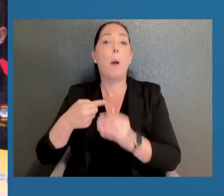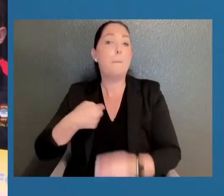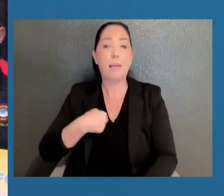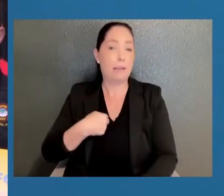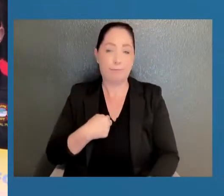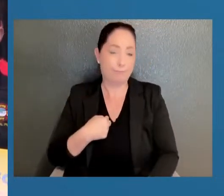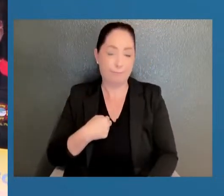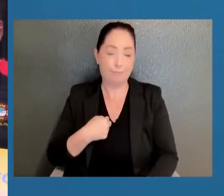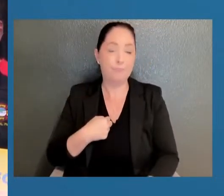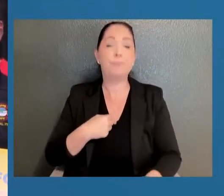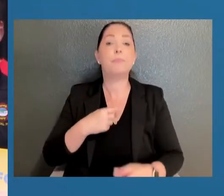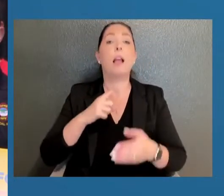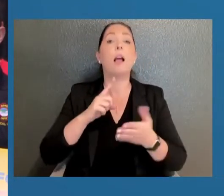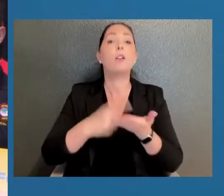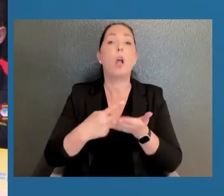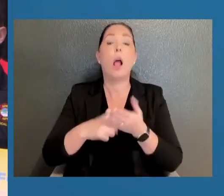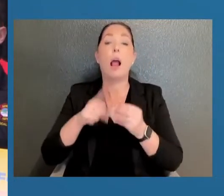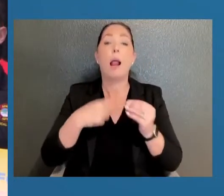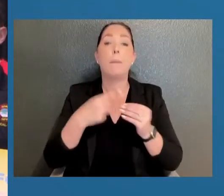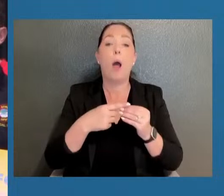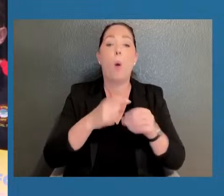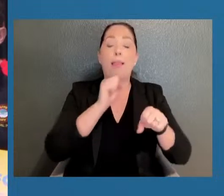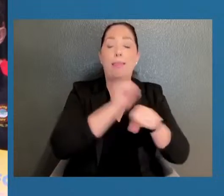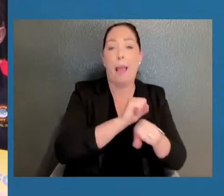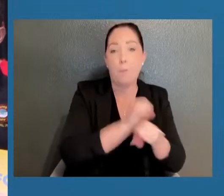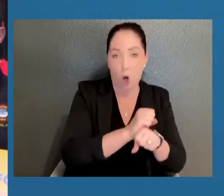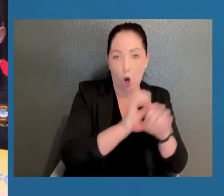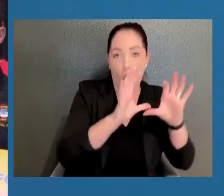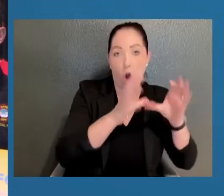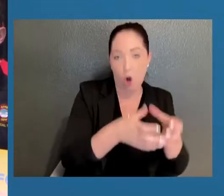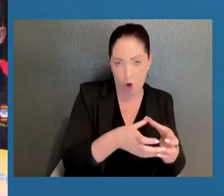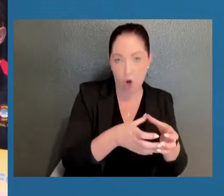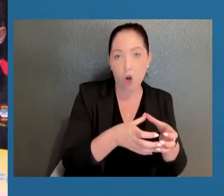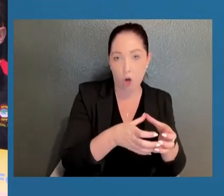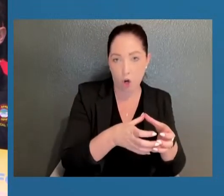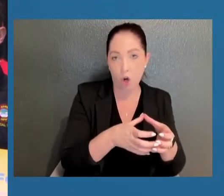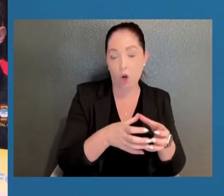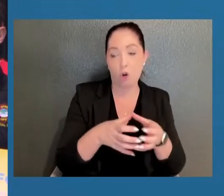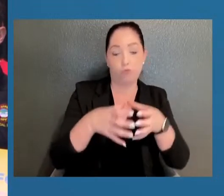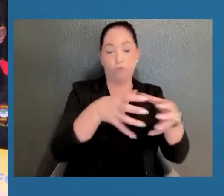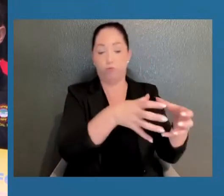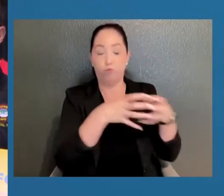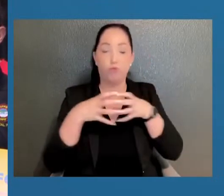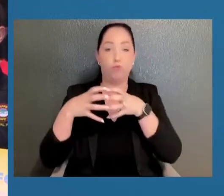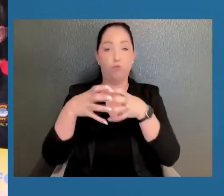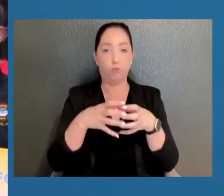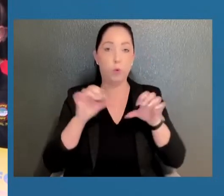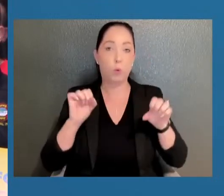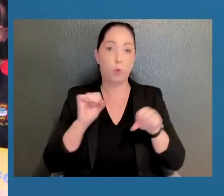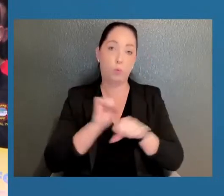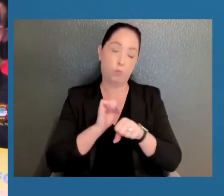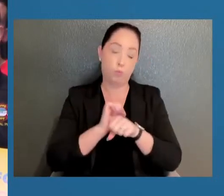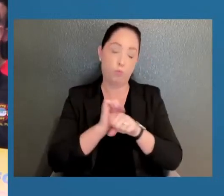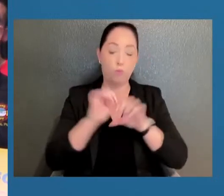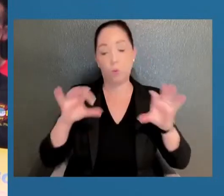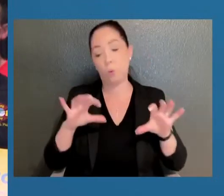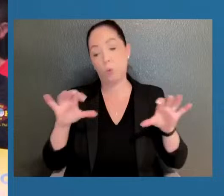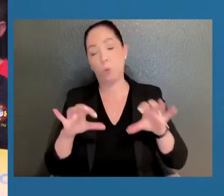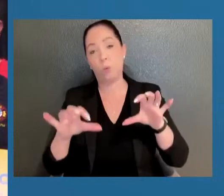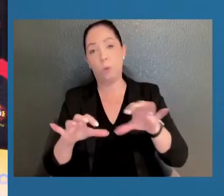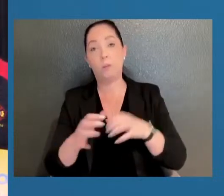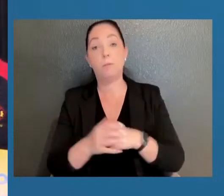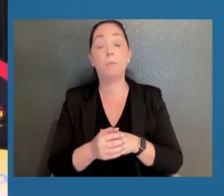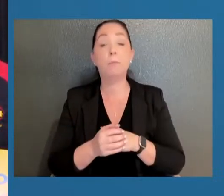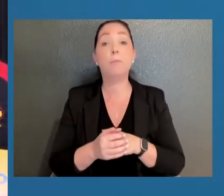over 30 years that I've done alone. I've done it with the people in organized labor. We've done it as a group. I believe that if we're going to